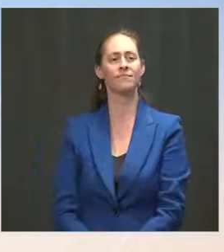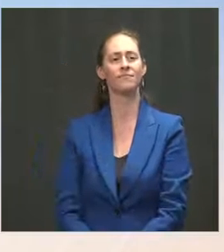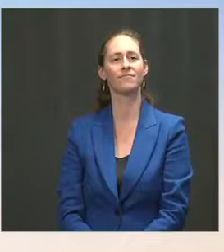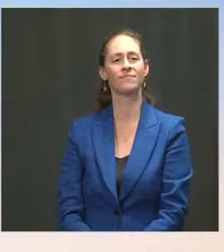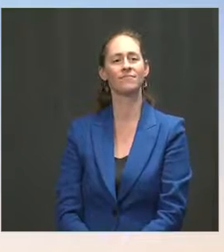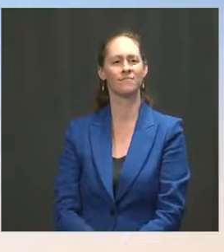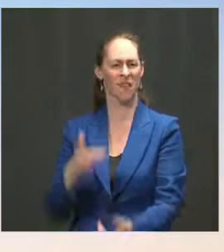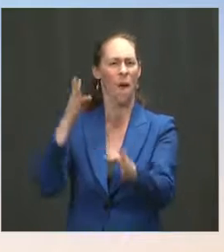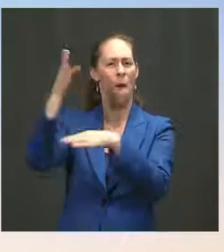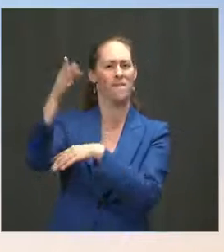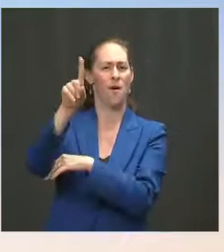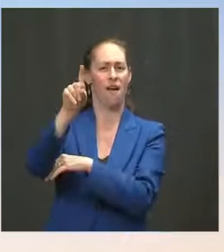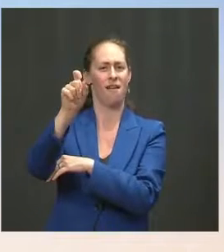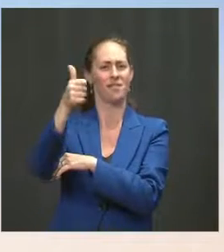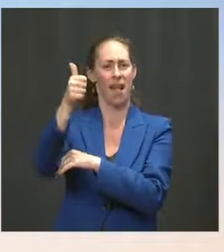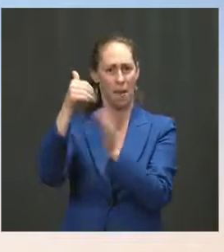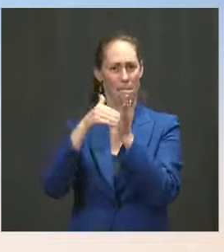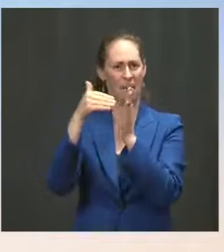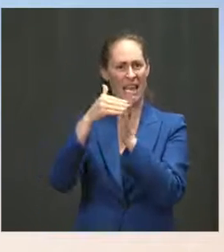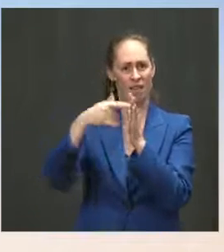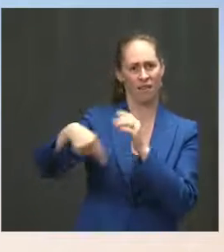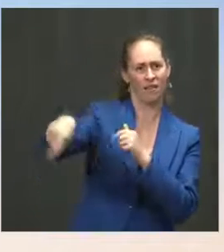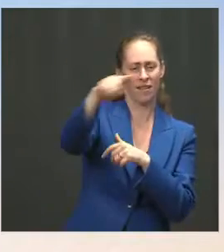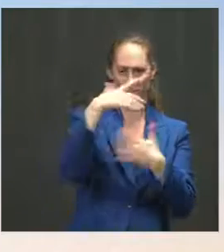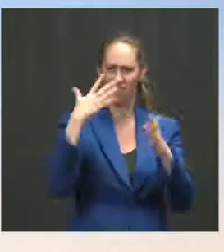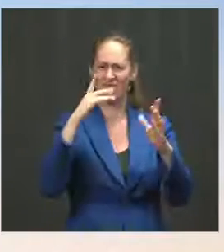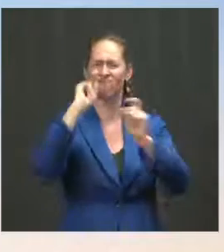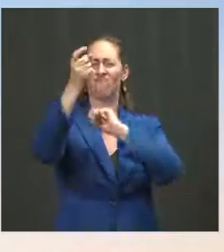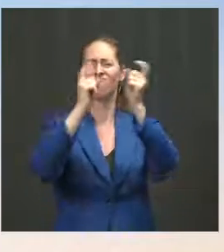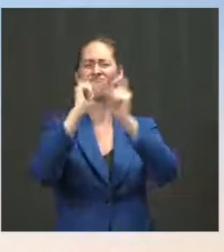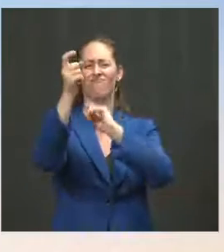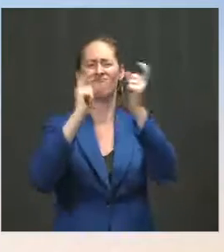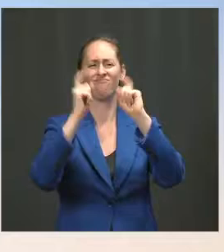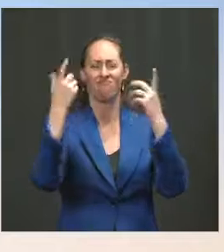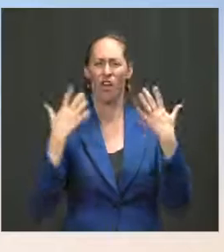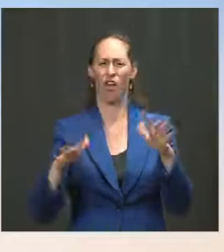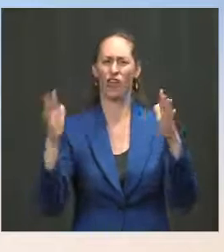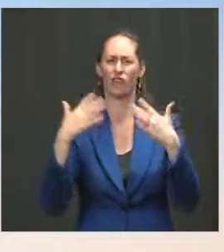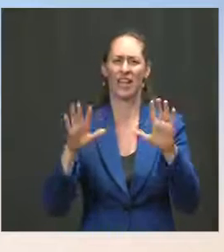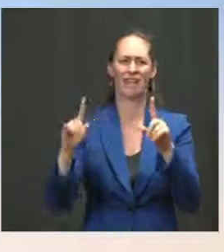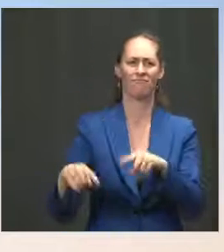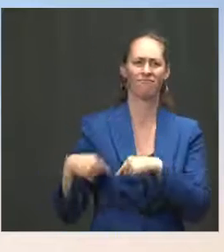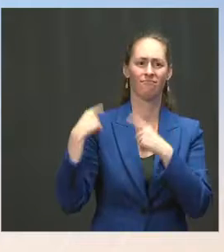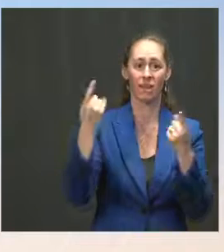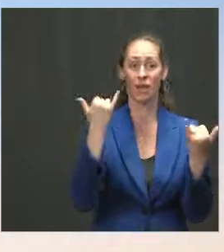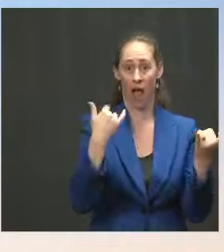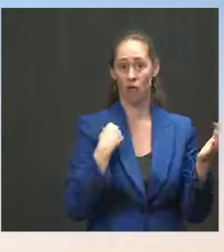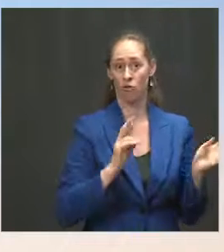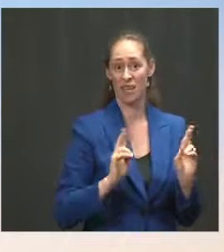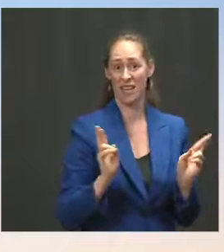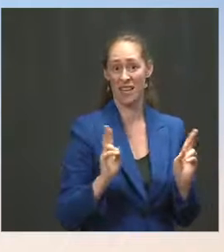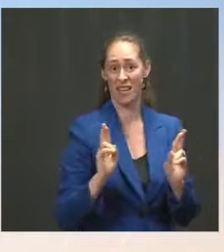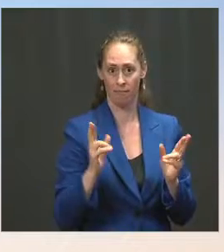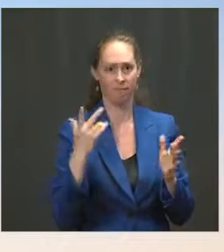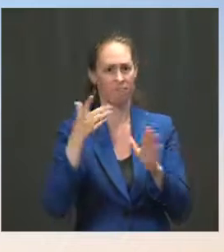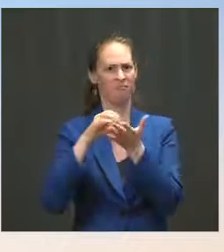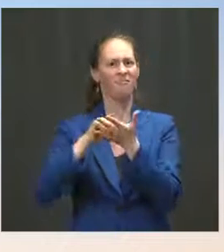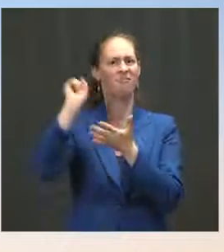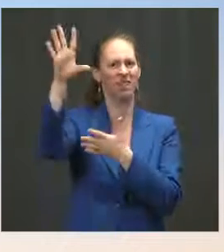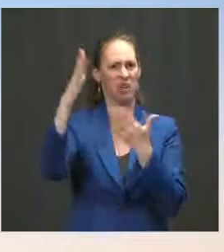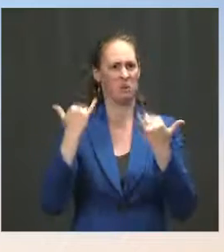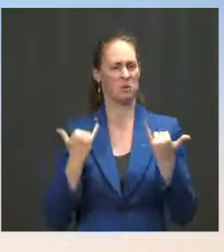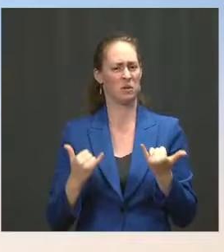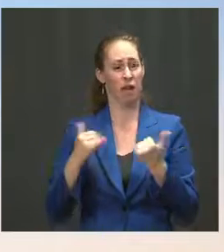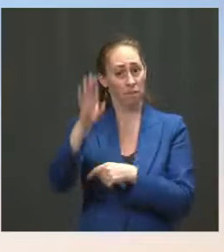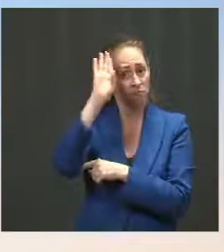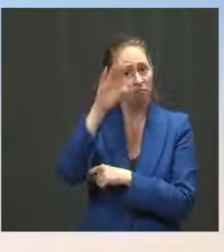vaccines to the world. We also started shipping doses today to CARICOM countries, and every day we're making progress against a